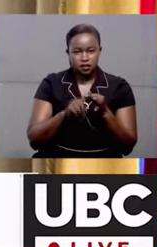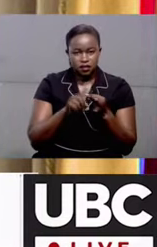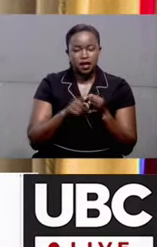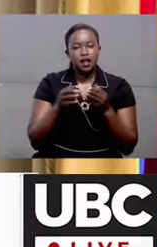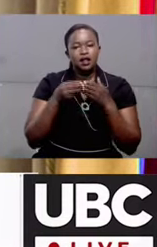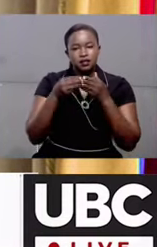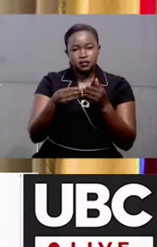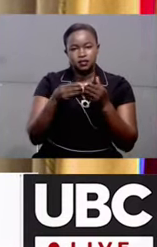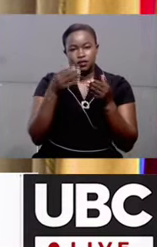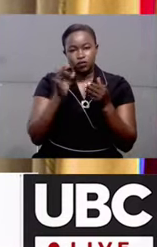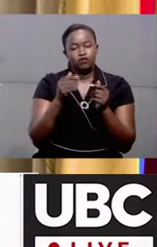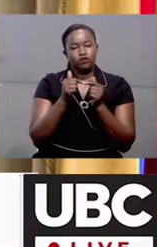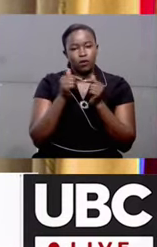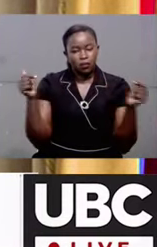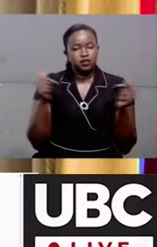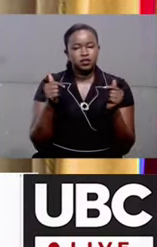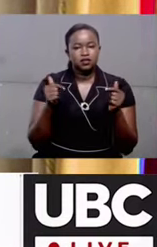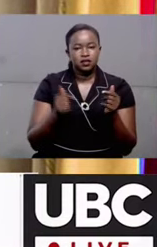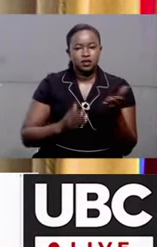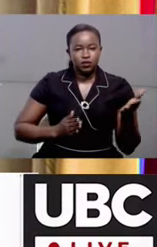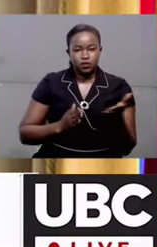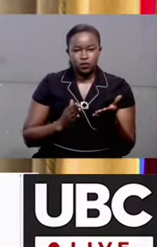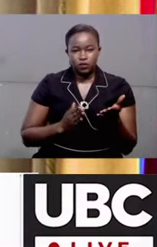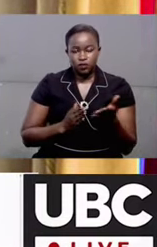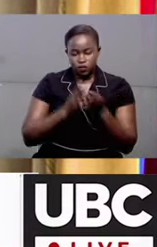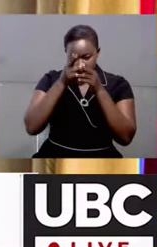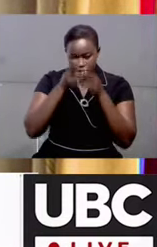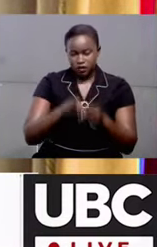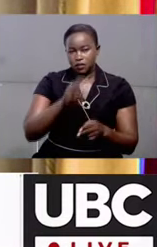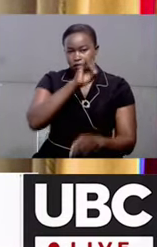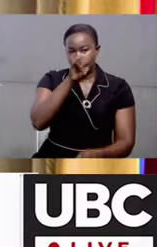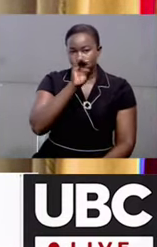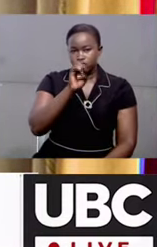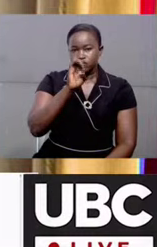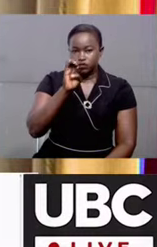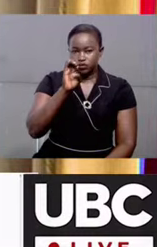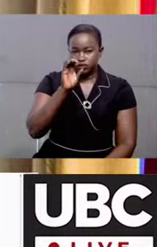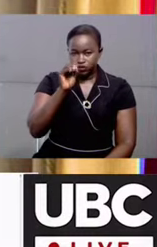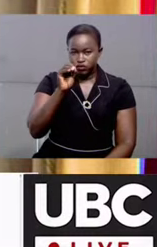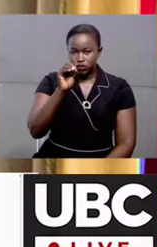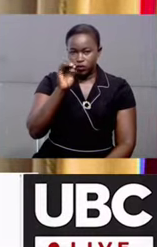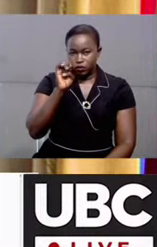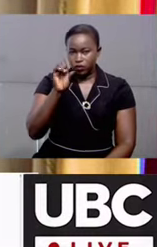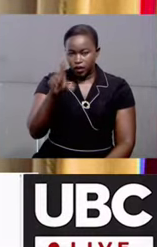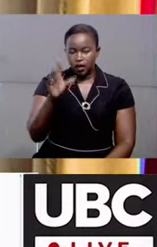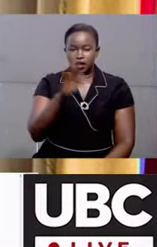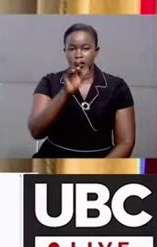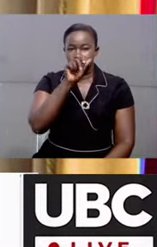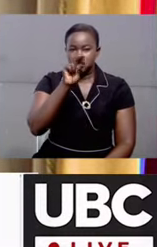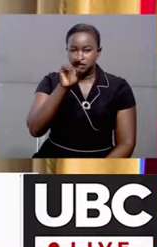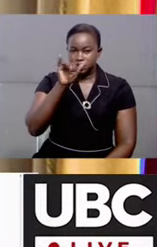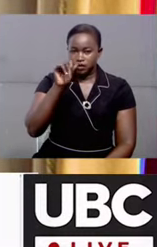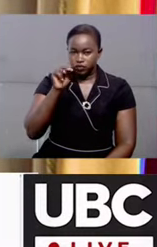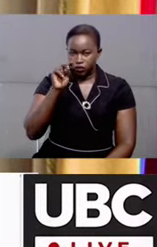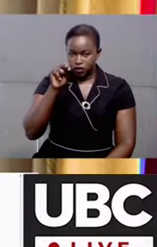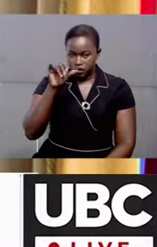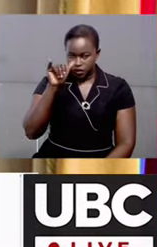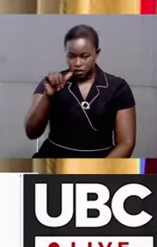Right Honorable Joel Senyonyi, wrote a letter to me on the same